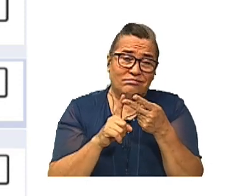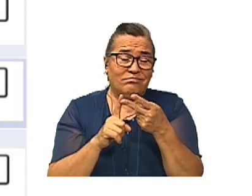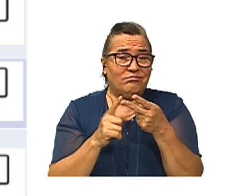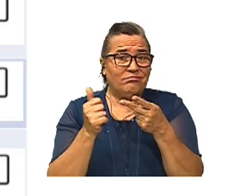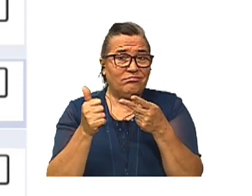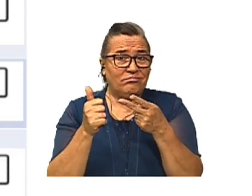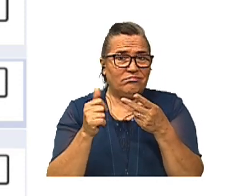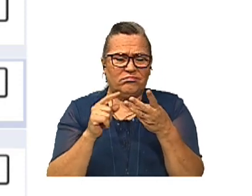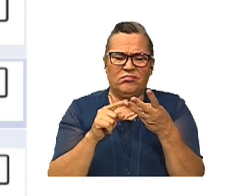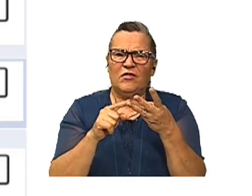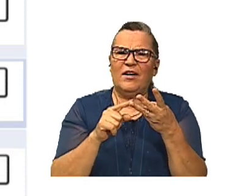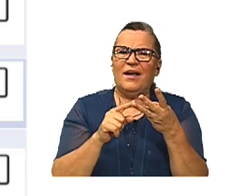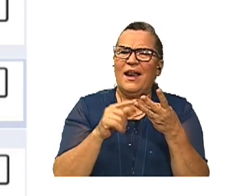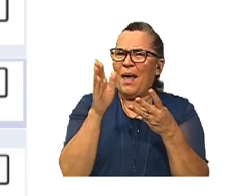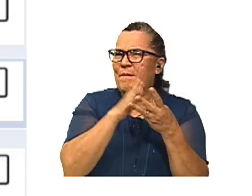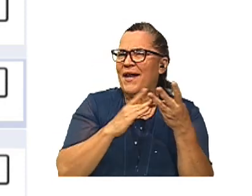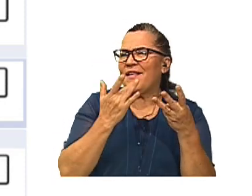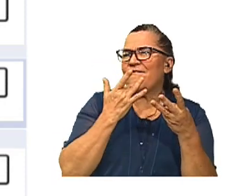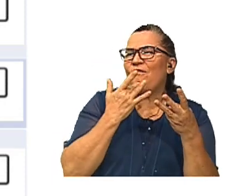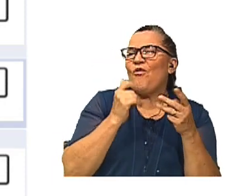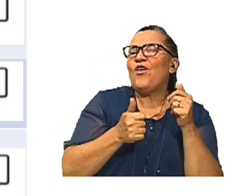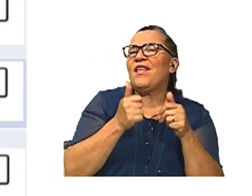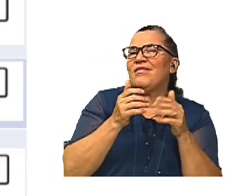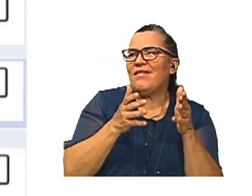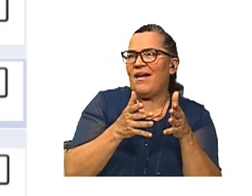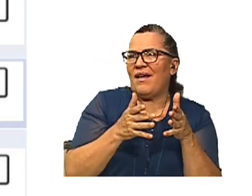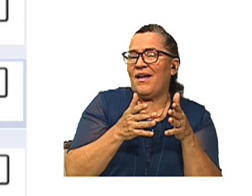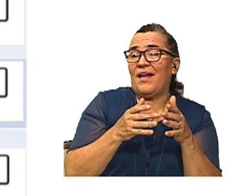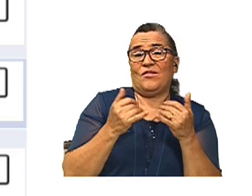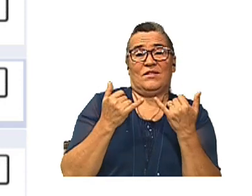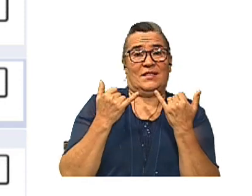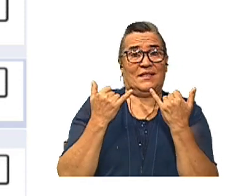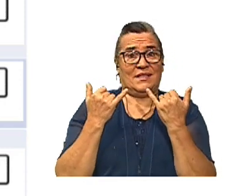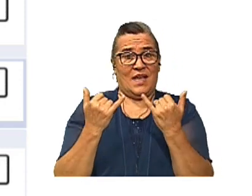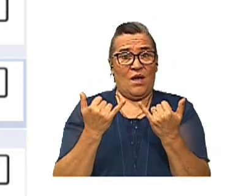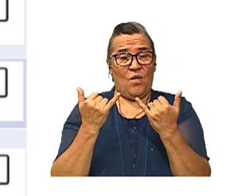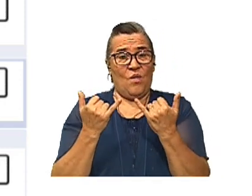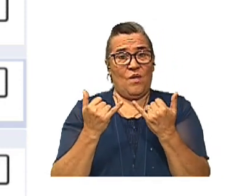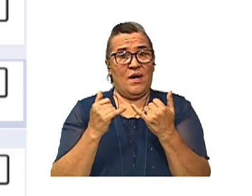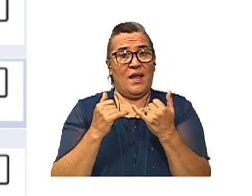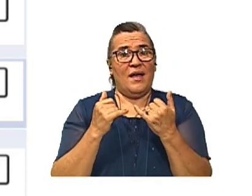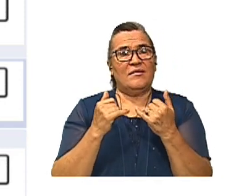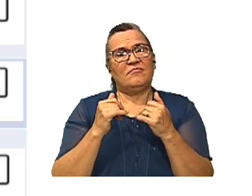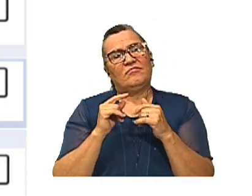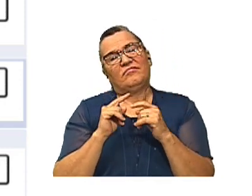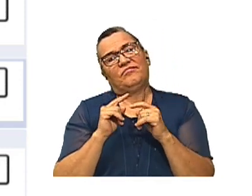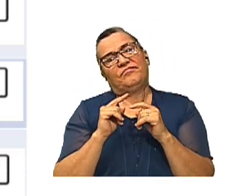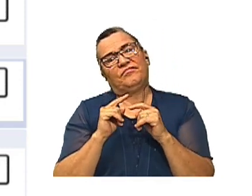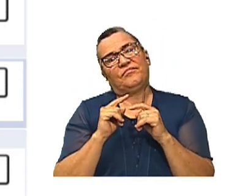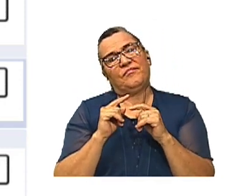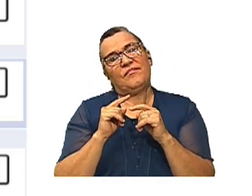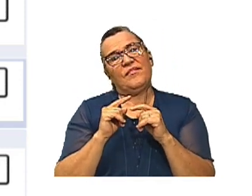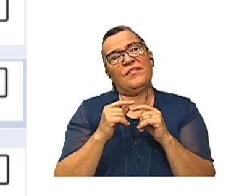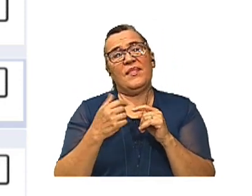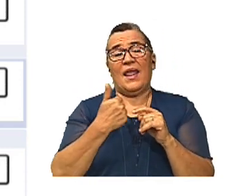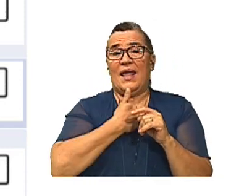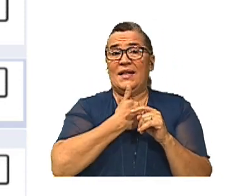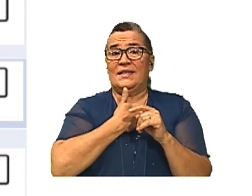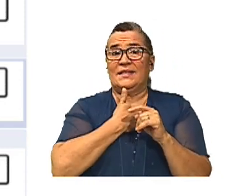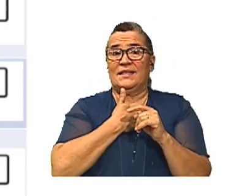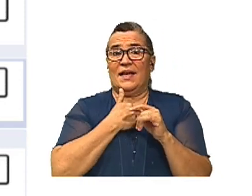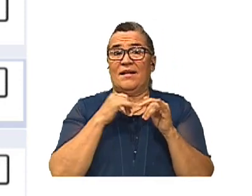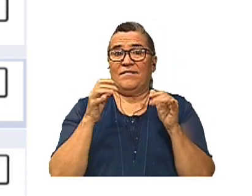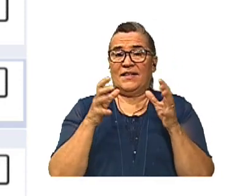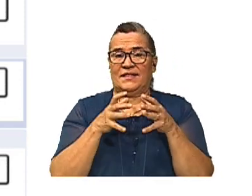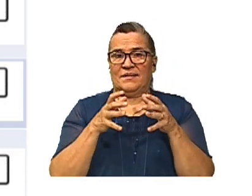Okay. What is your favorite part? Okay. Now, let's go to the self-assessment, okay? And I'm going